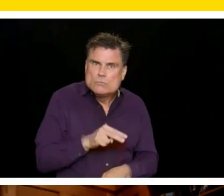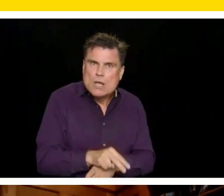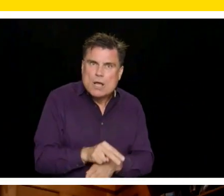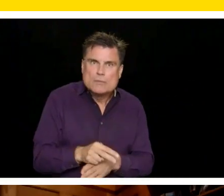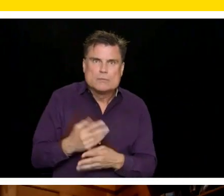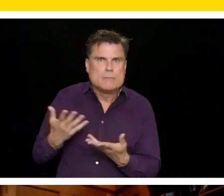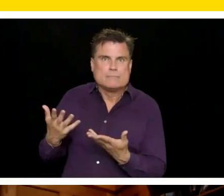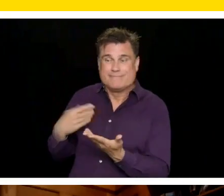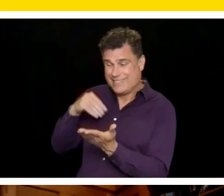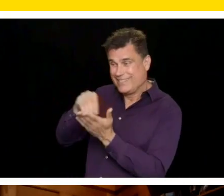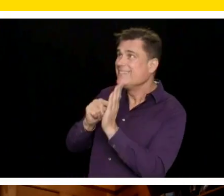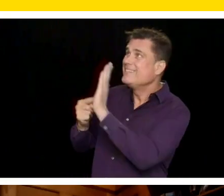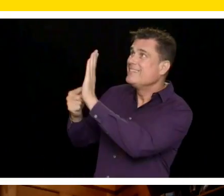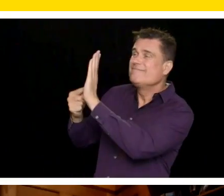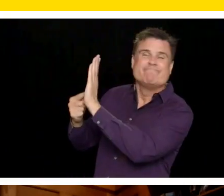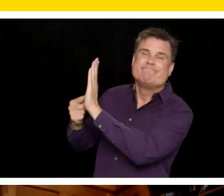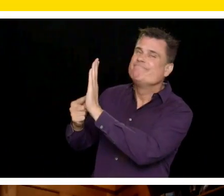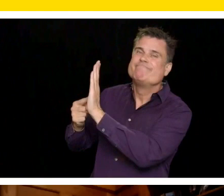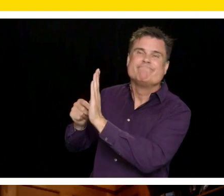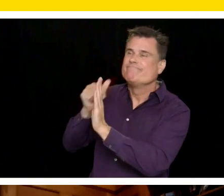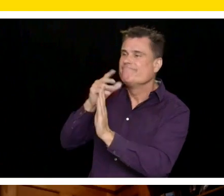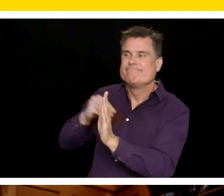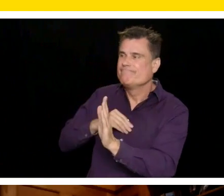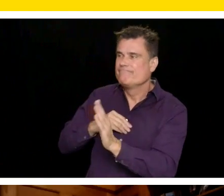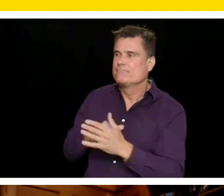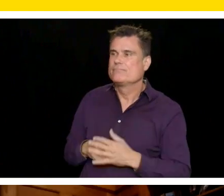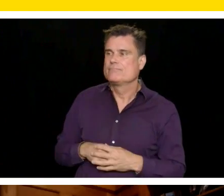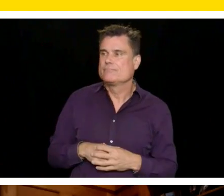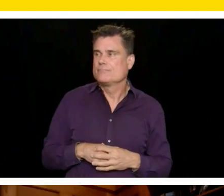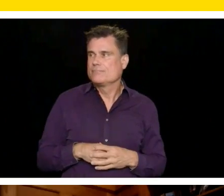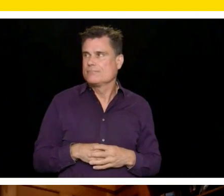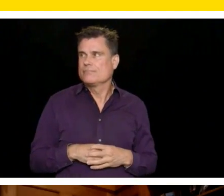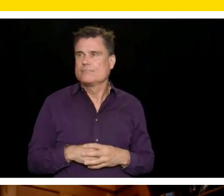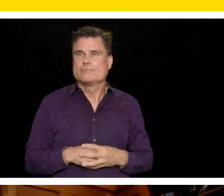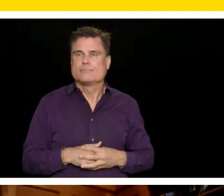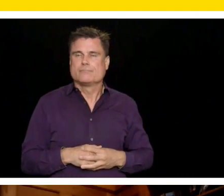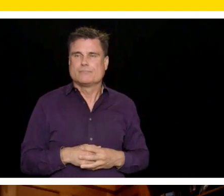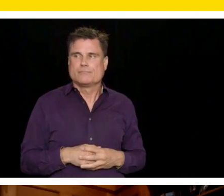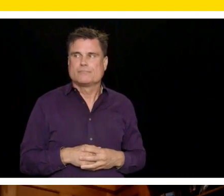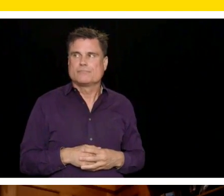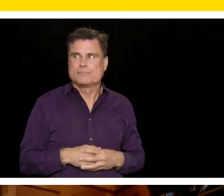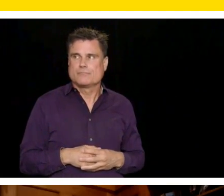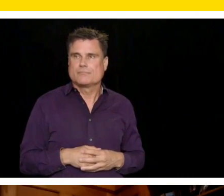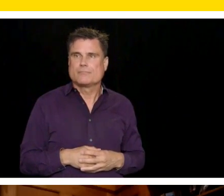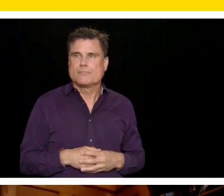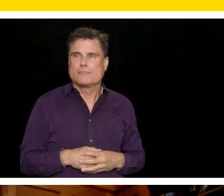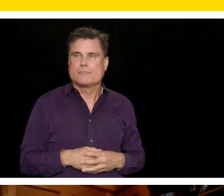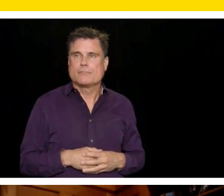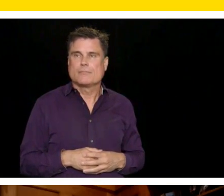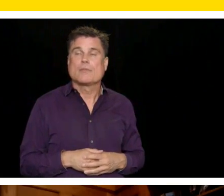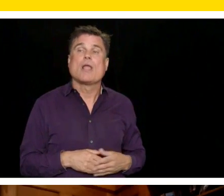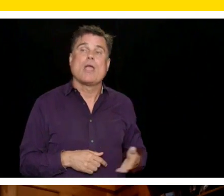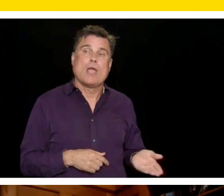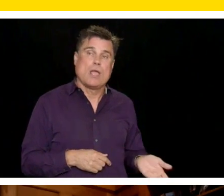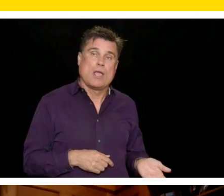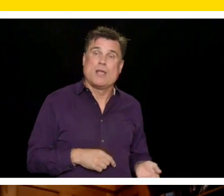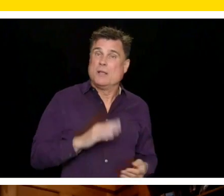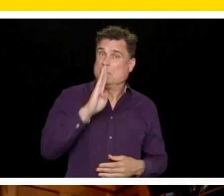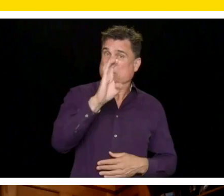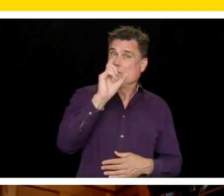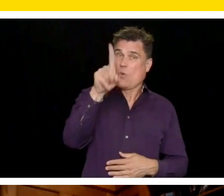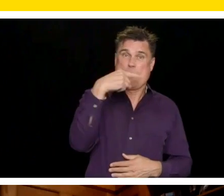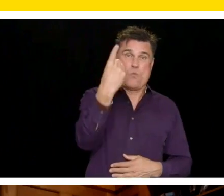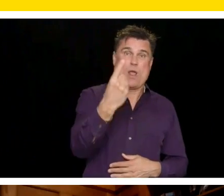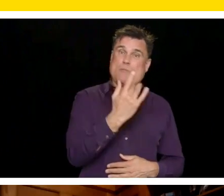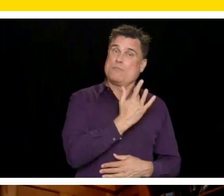So I should mention that we're the only province in the country provided an additional rental supplement up to $500 a month